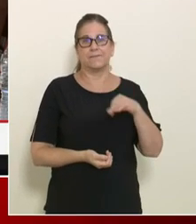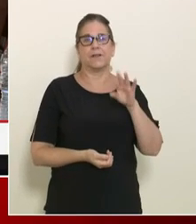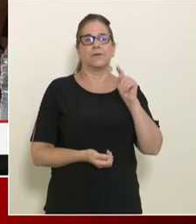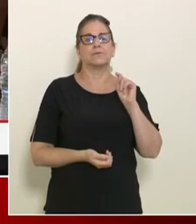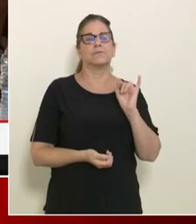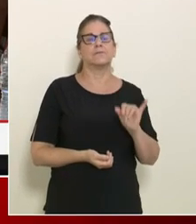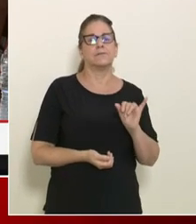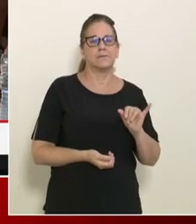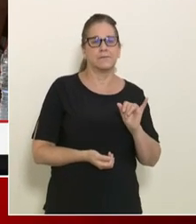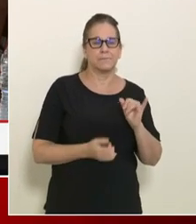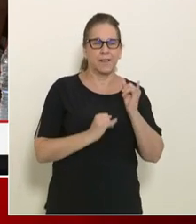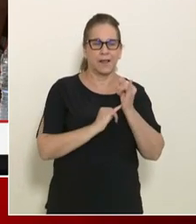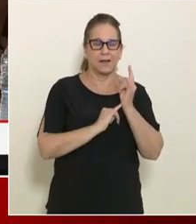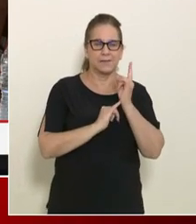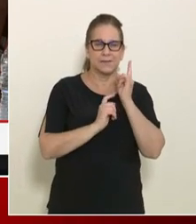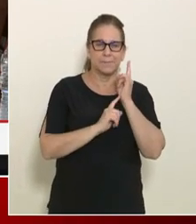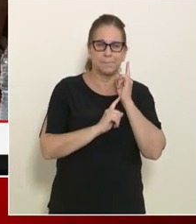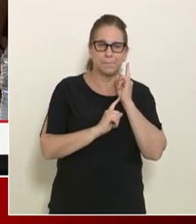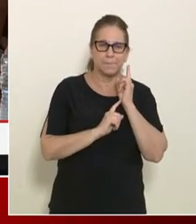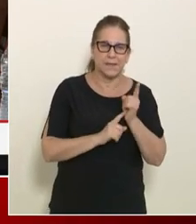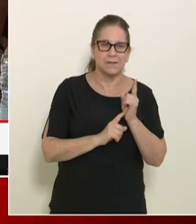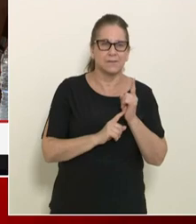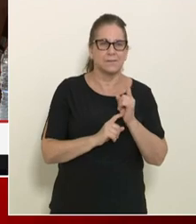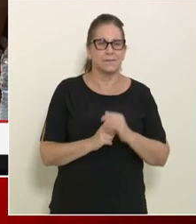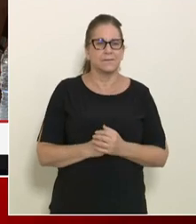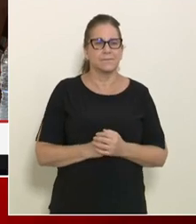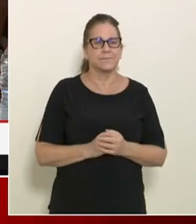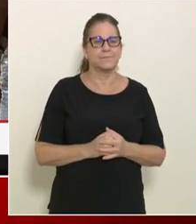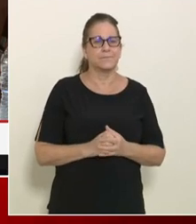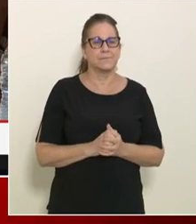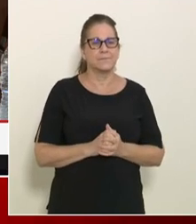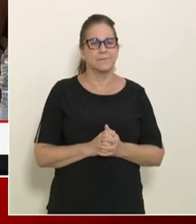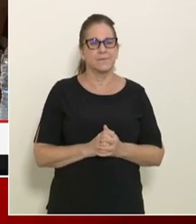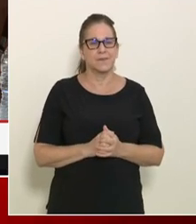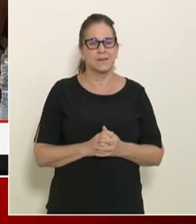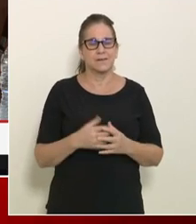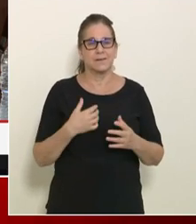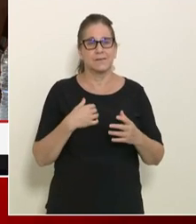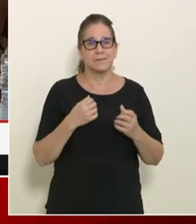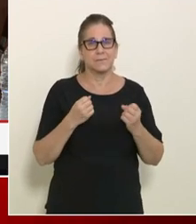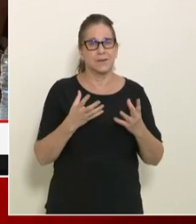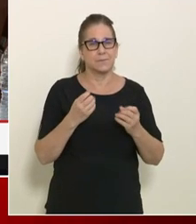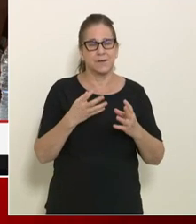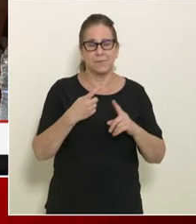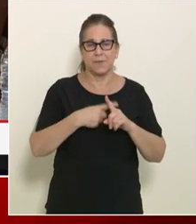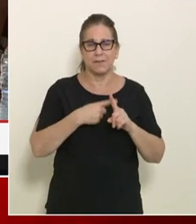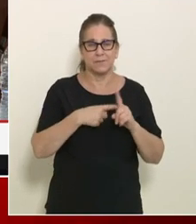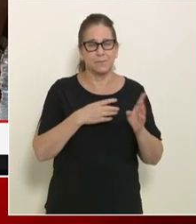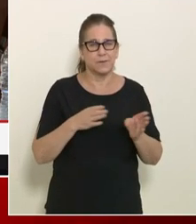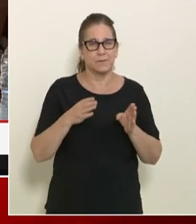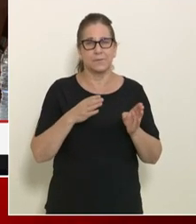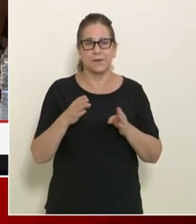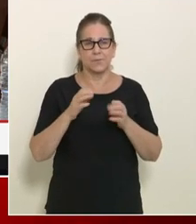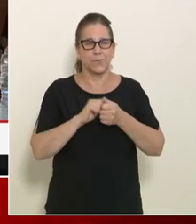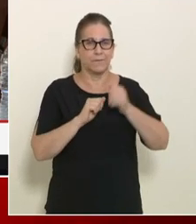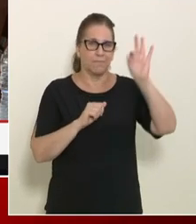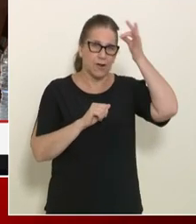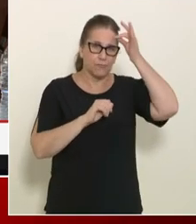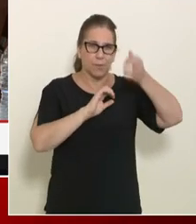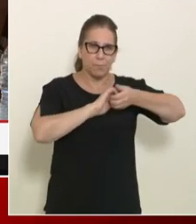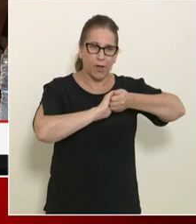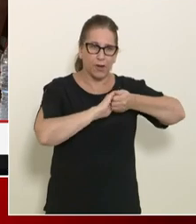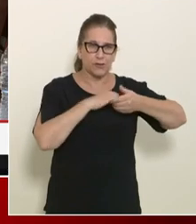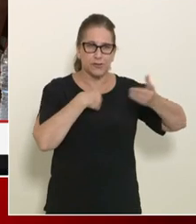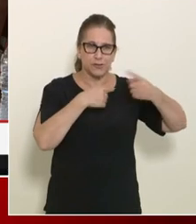big events, we spend many, many months planning them with federal partners so that people will